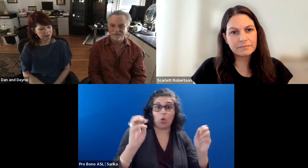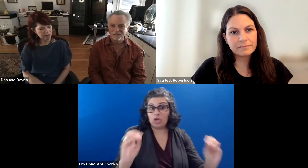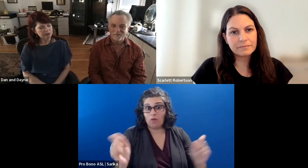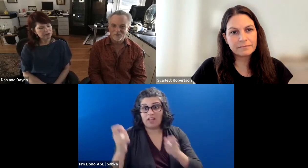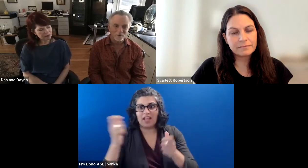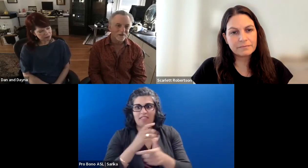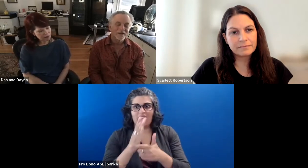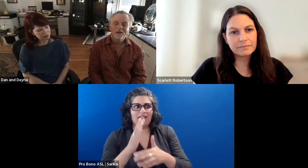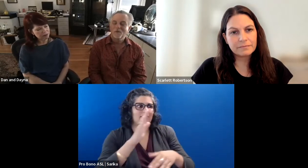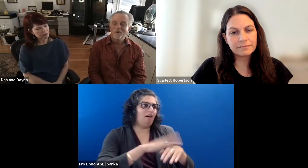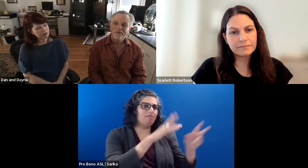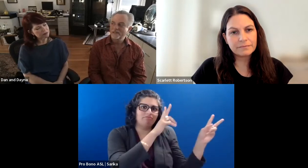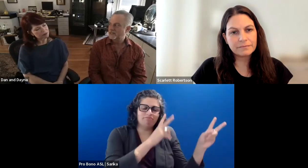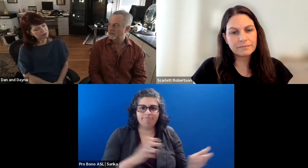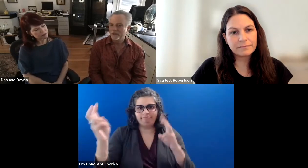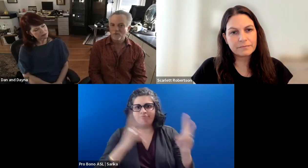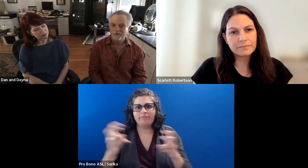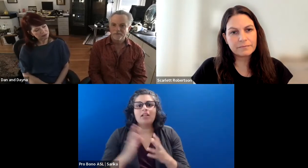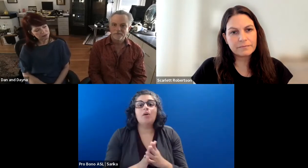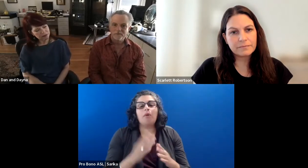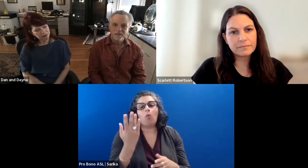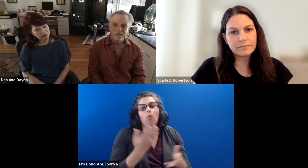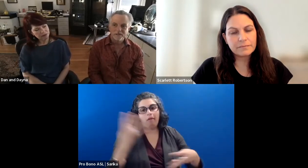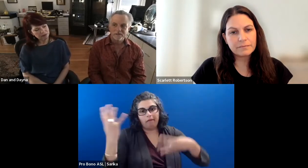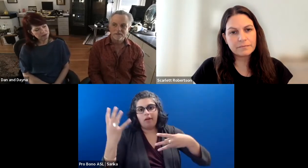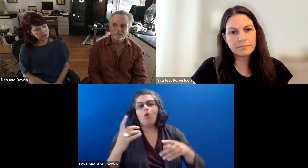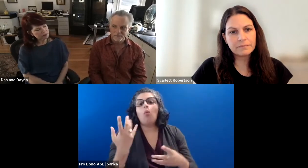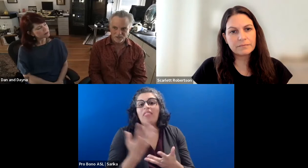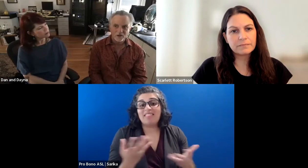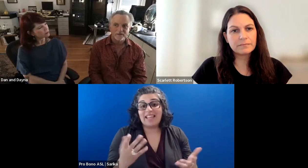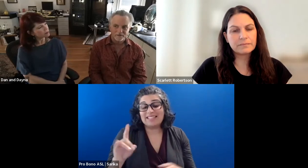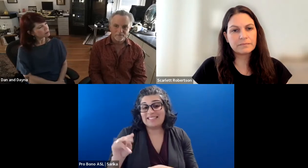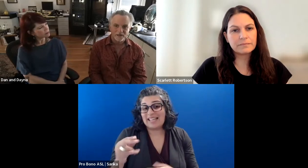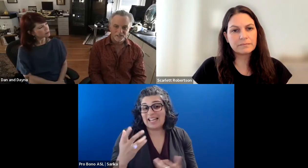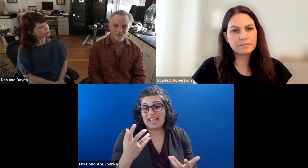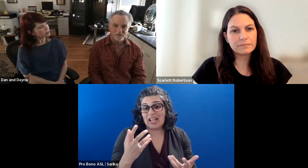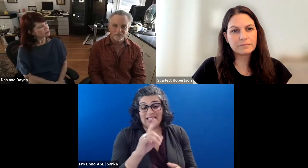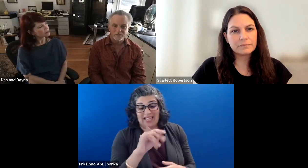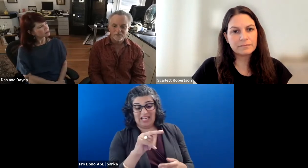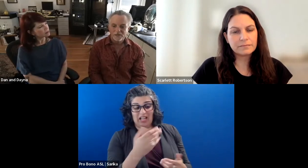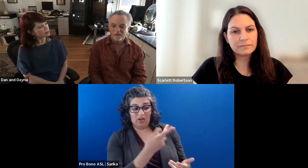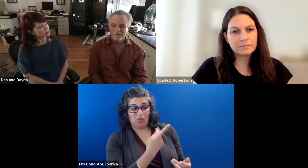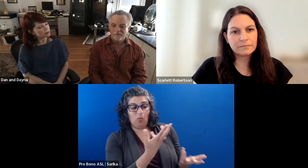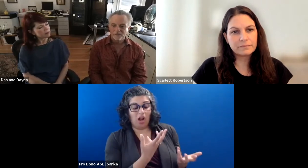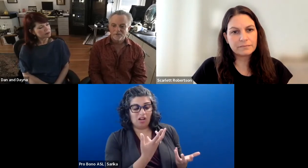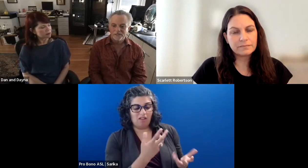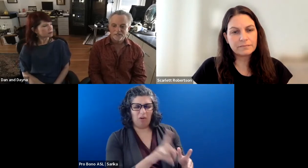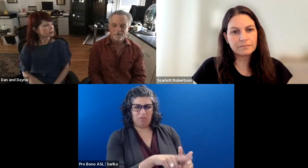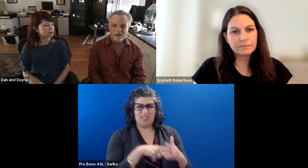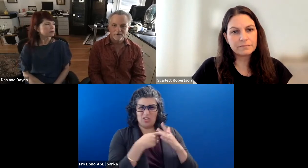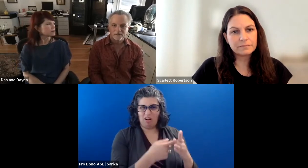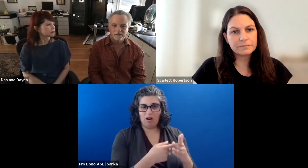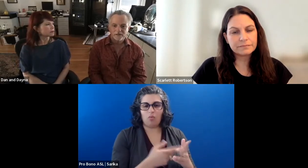it's on a streamer. But one thing that Dayna and I had wanted from the start of the process was to make sure